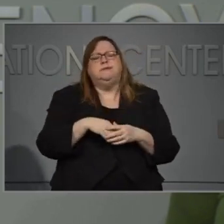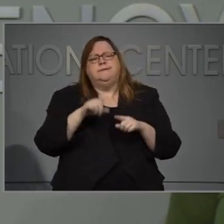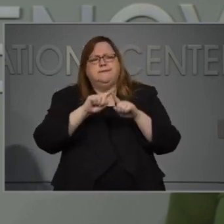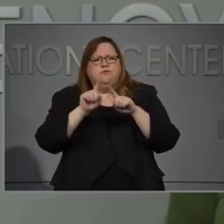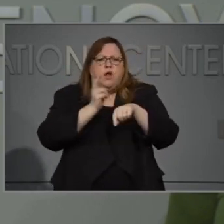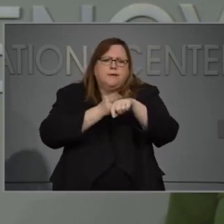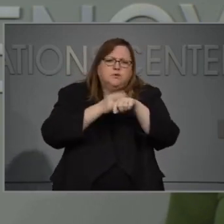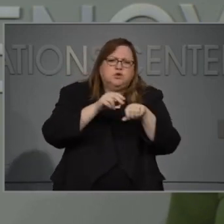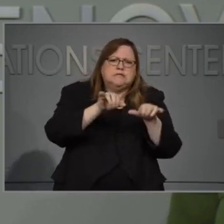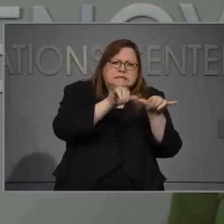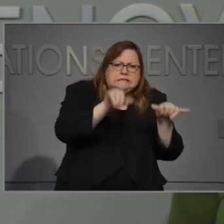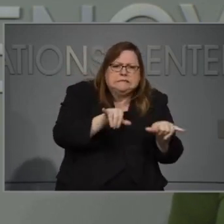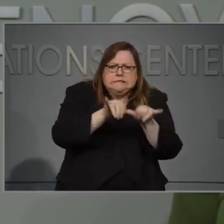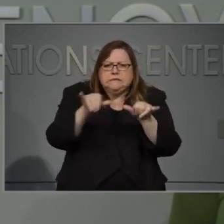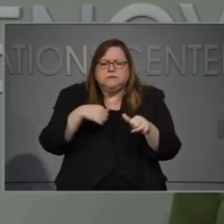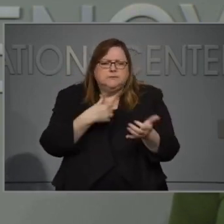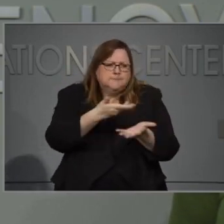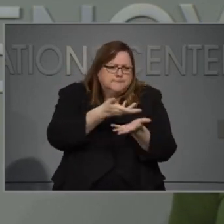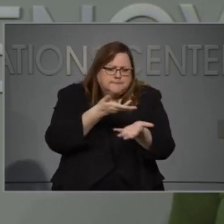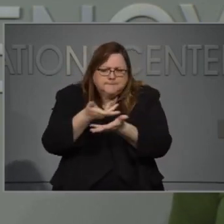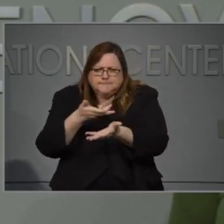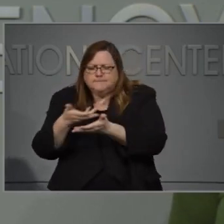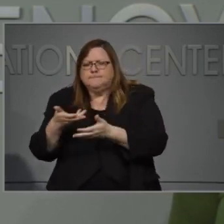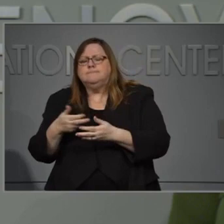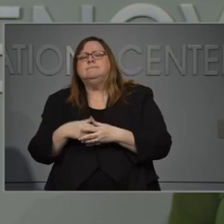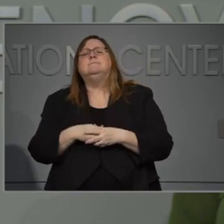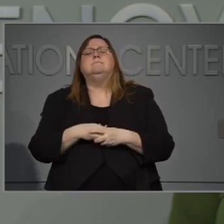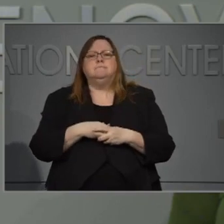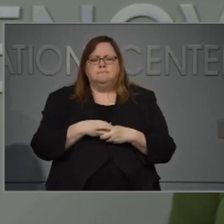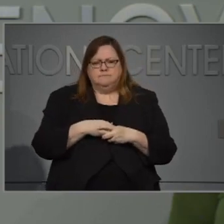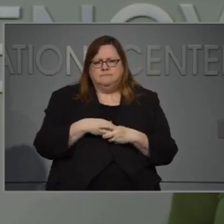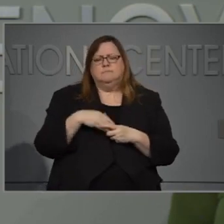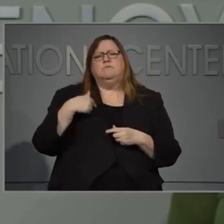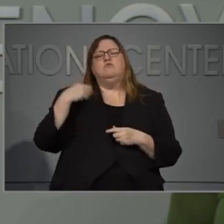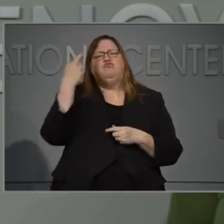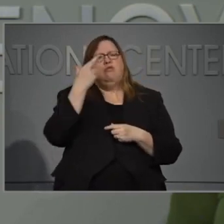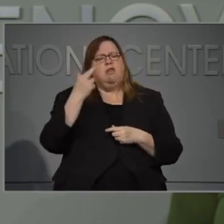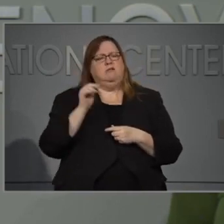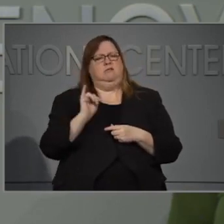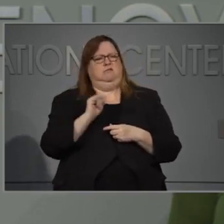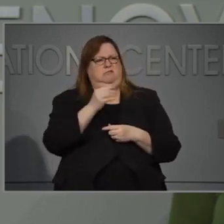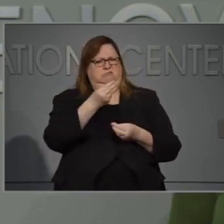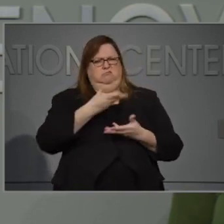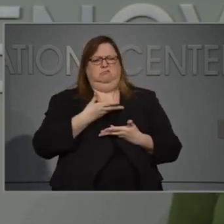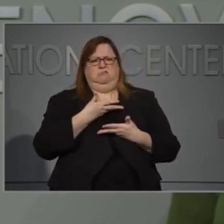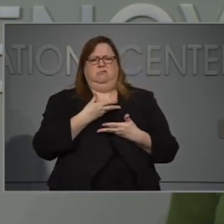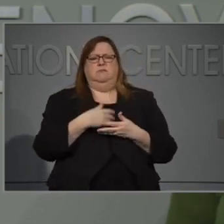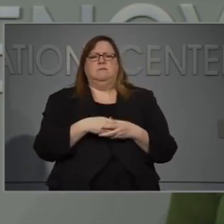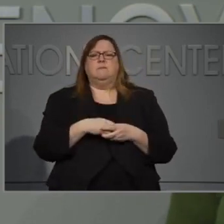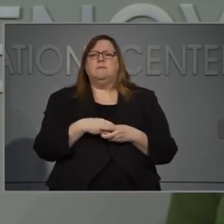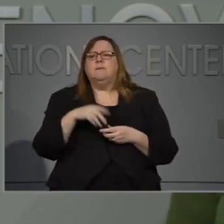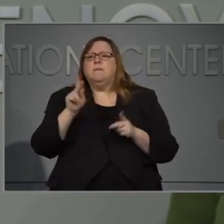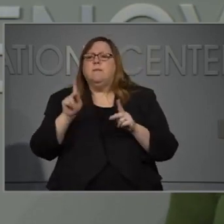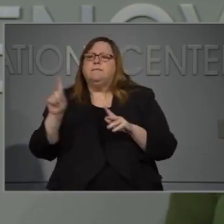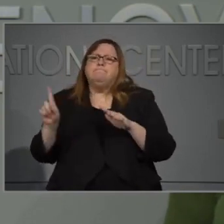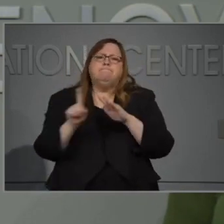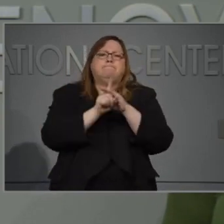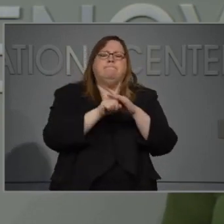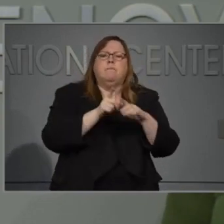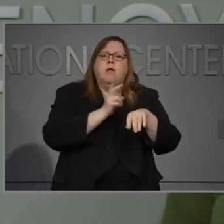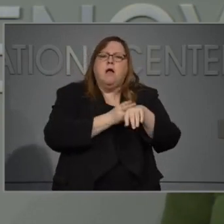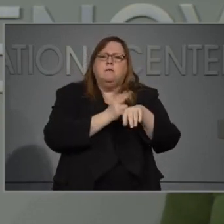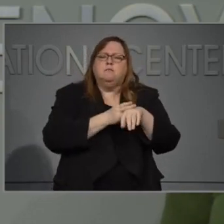that people that are in the hospital for unrelated surgeries or unrelated things, they